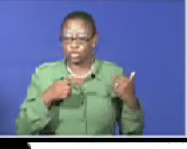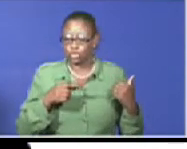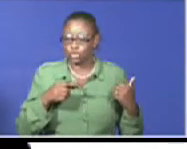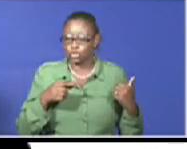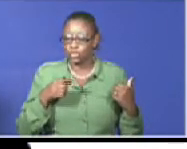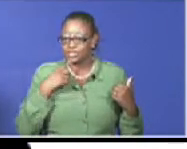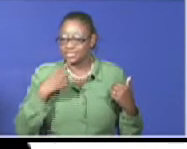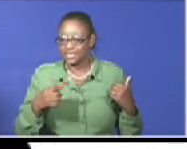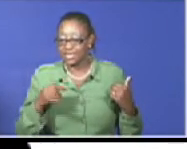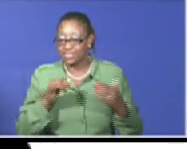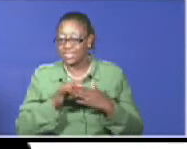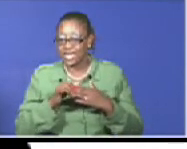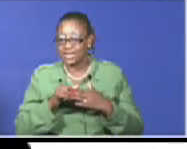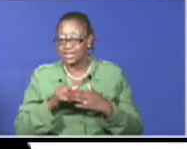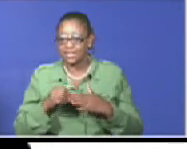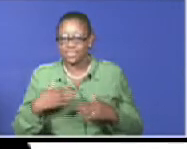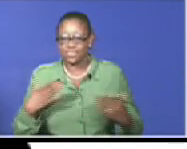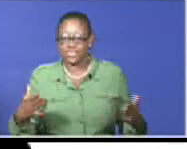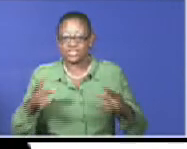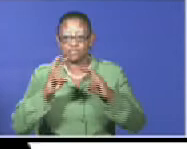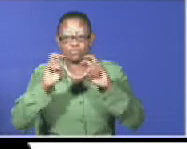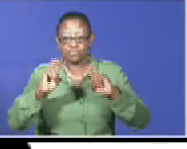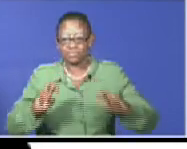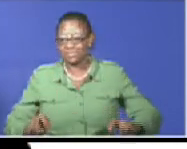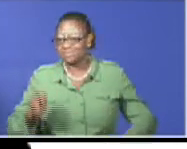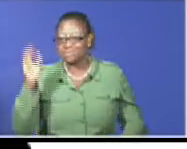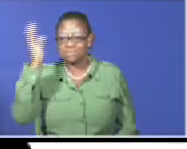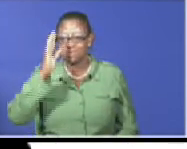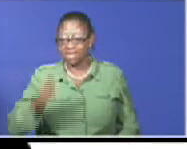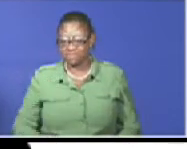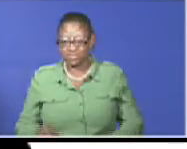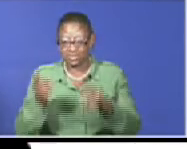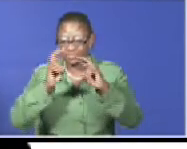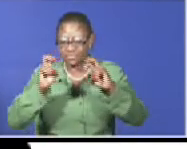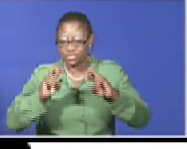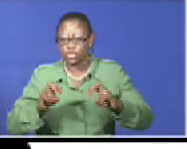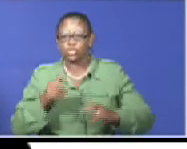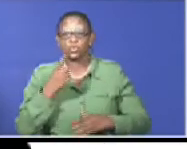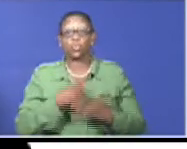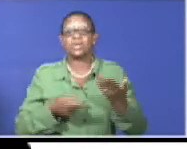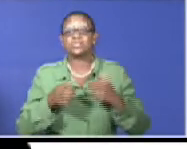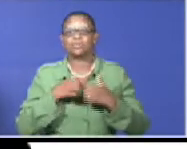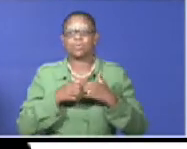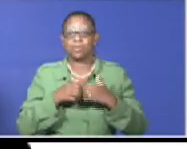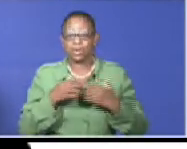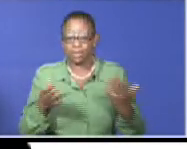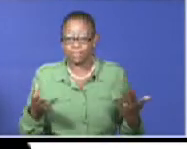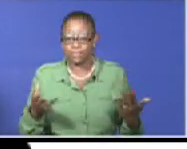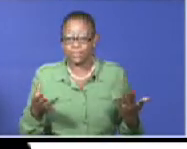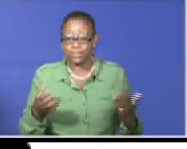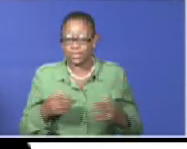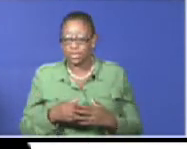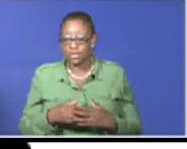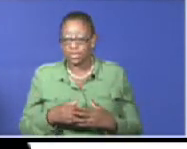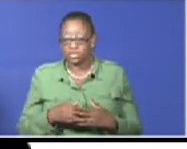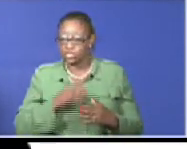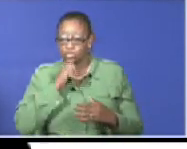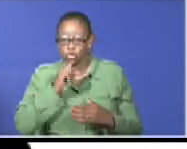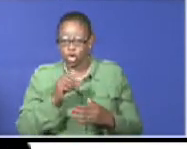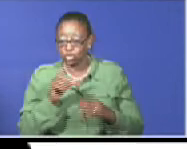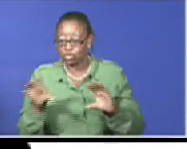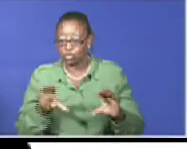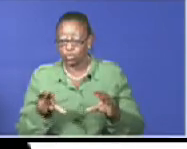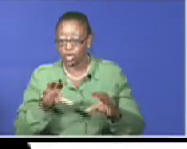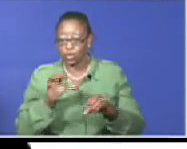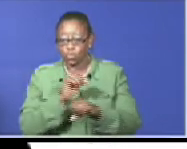that what they say? None have been investigated. None have been inquired into. So what's the beef? They ain't doing no work. What's